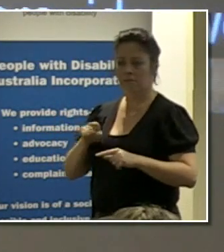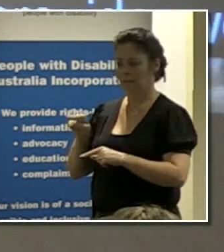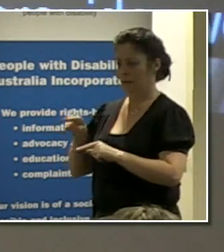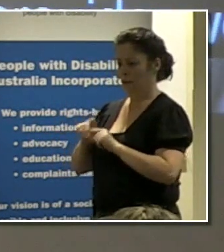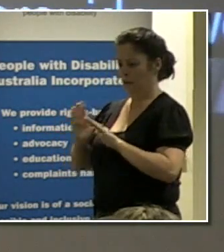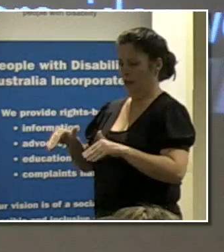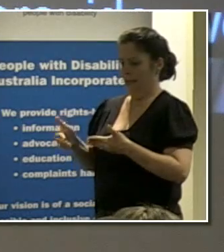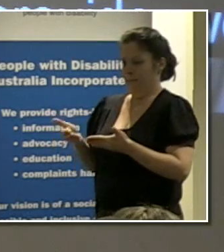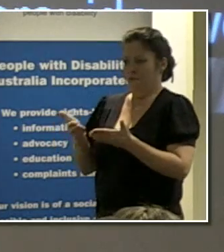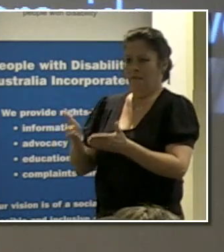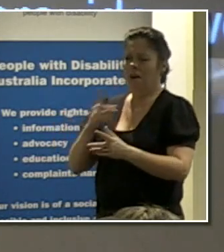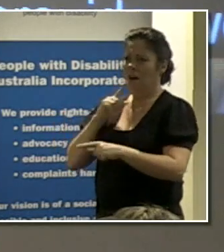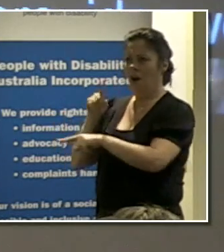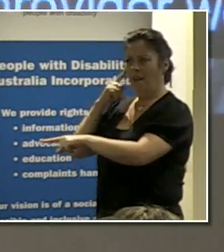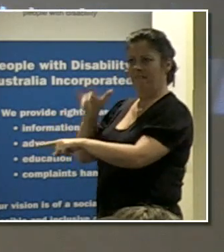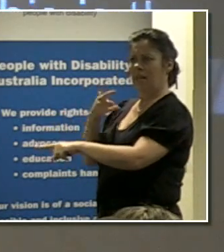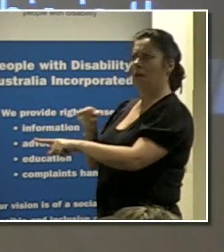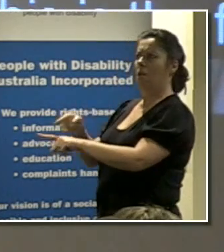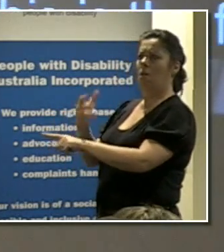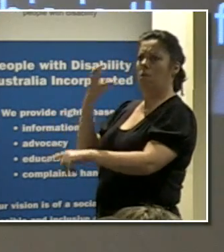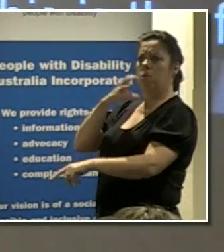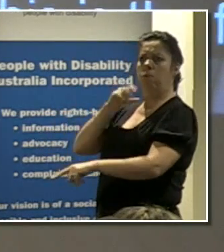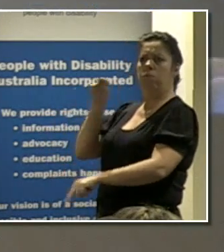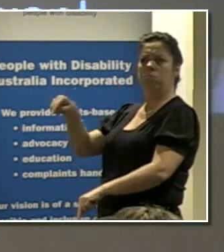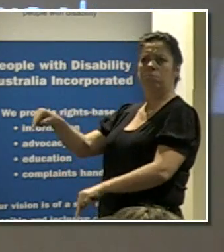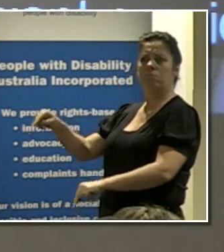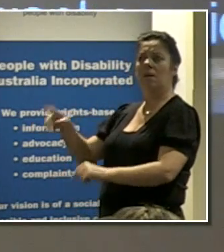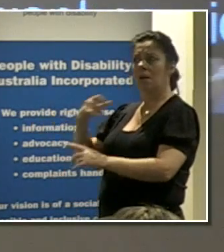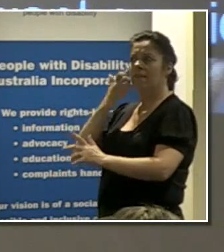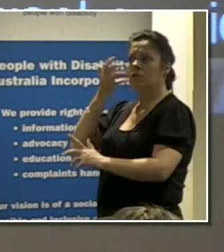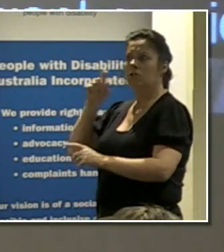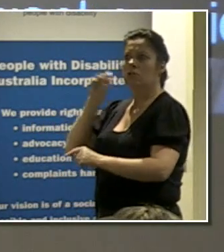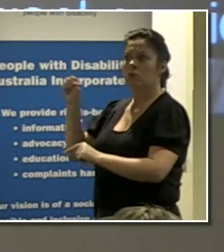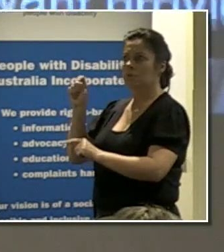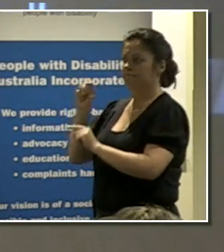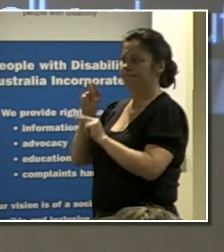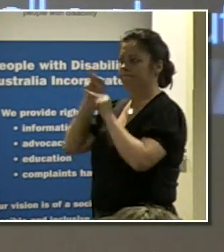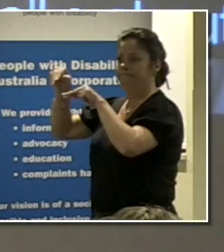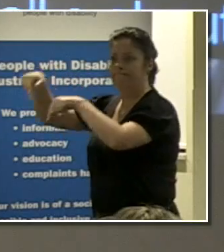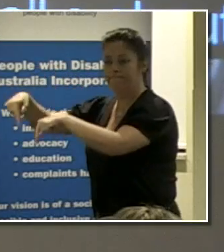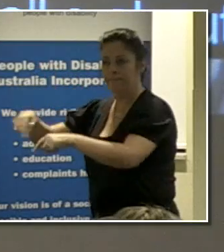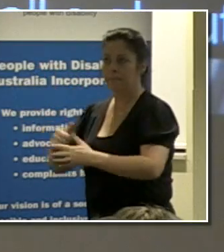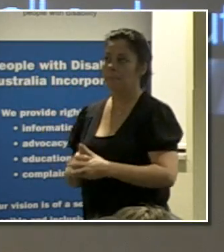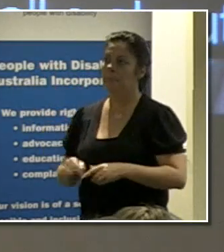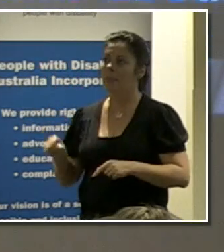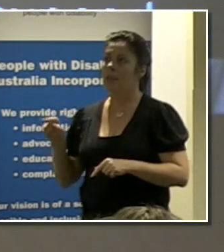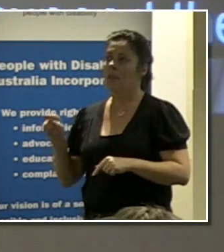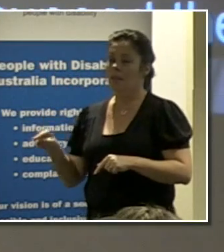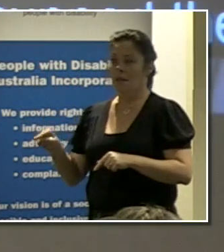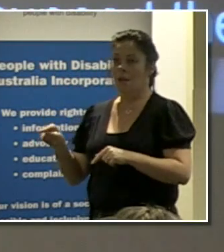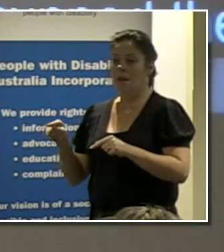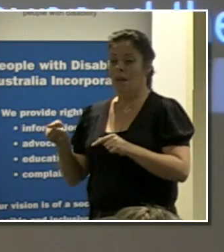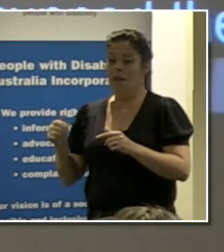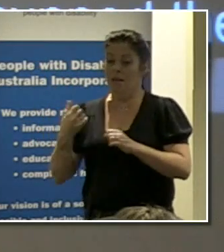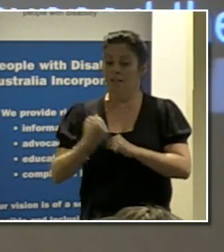is the future of what we want providers to look at, talks about their role is to support the person while diminishing their